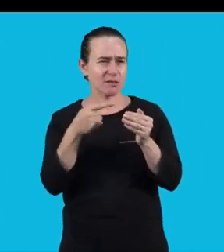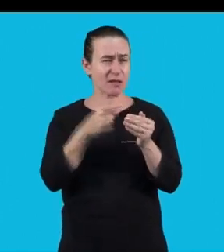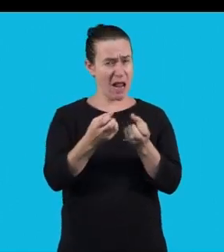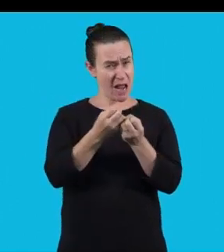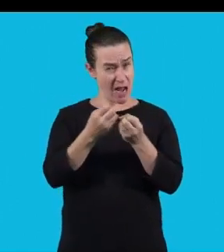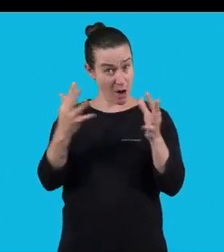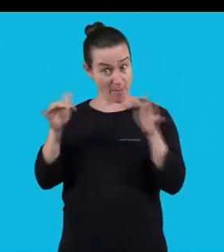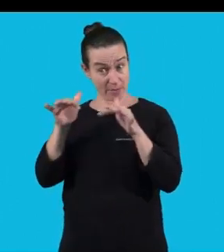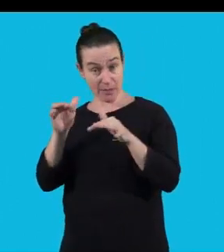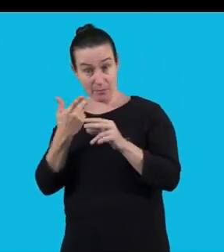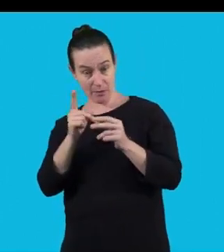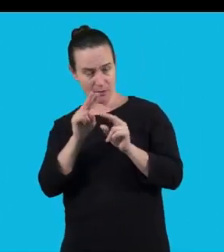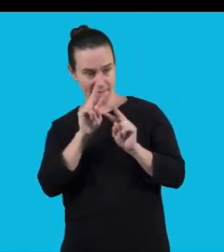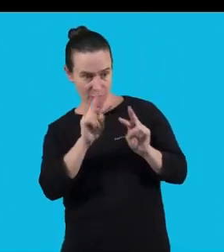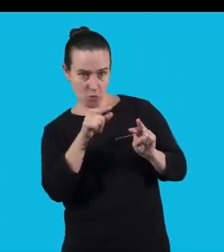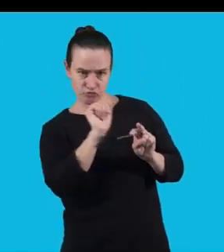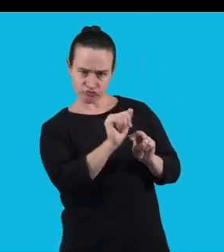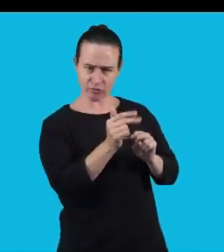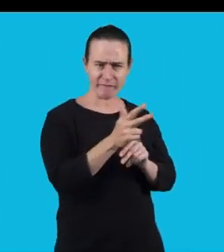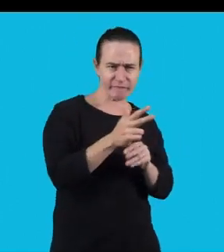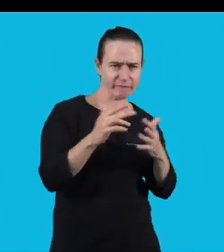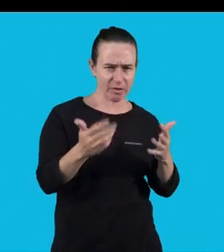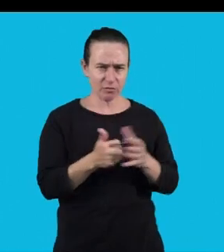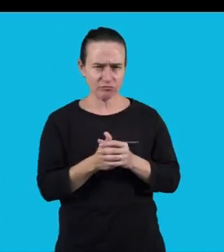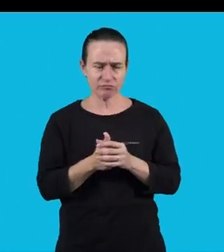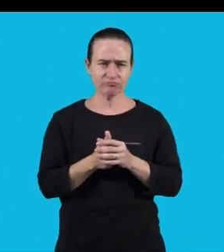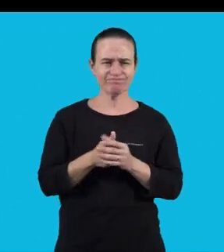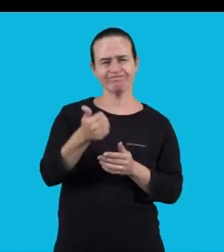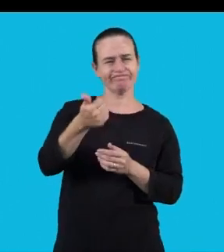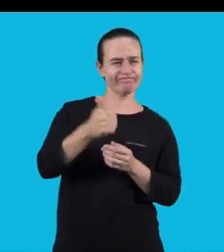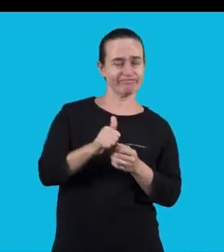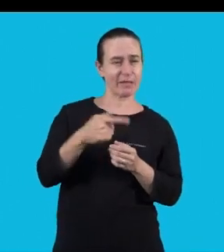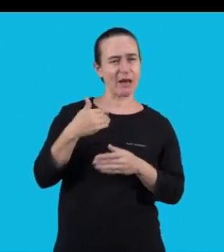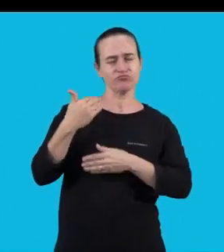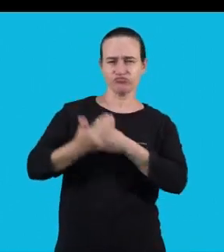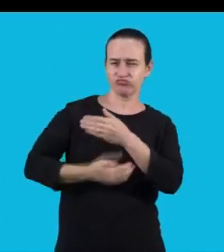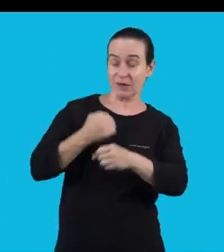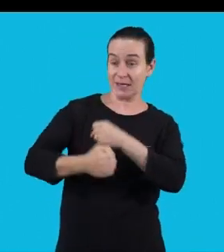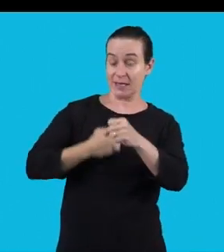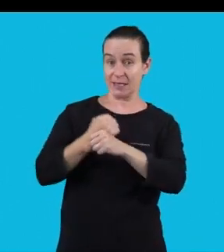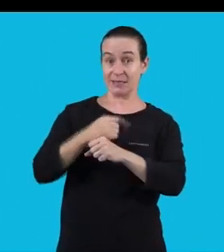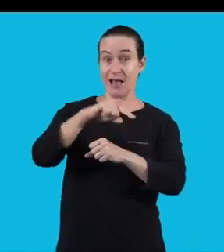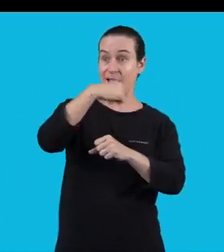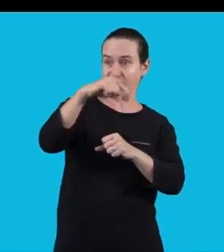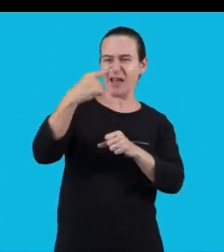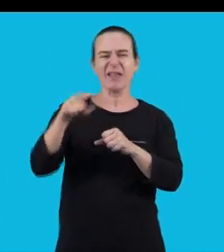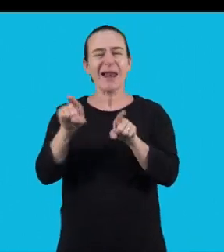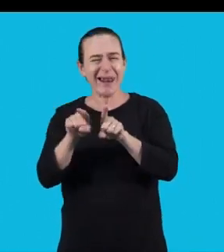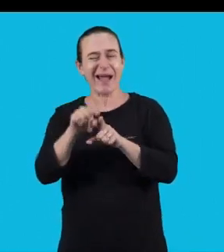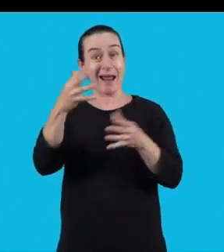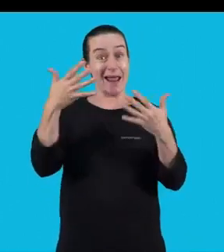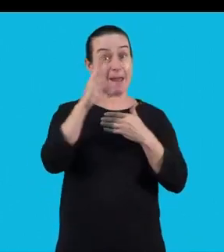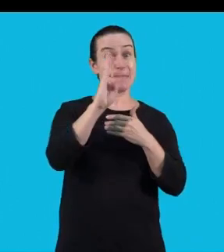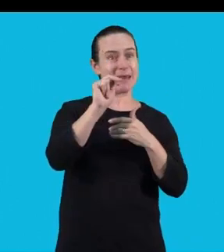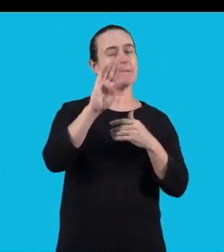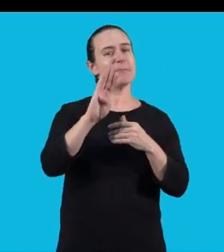how many views the video has gained on social media, and then how over the years hotel alternatives like Airbnb